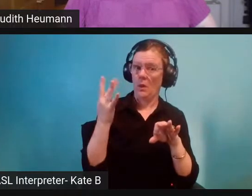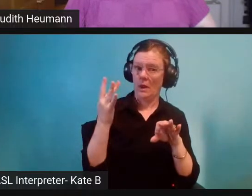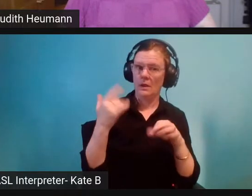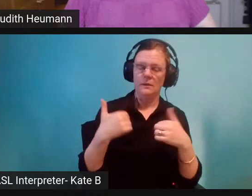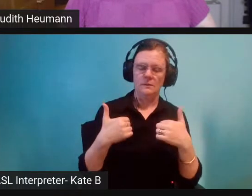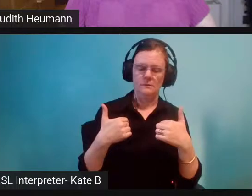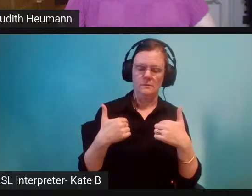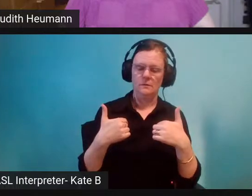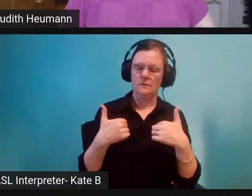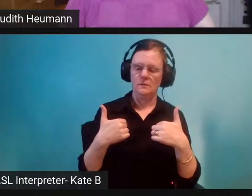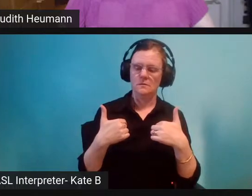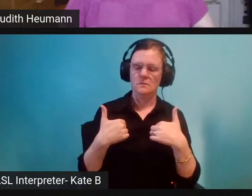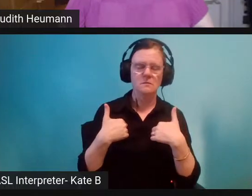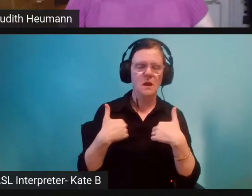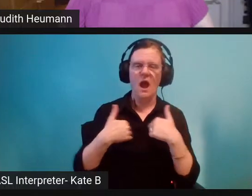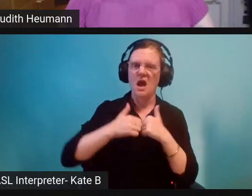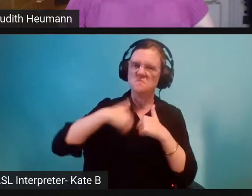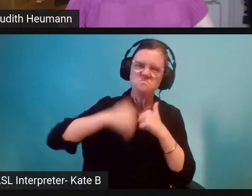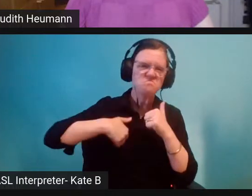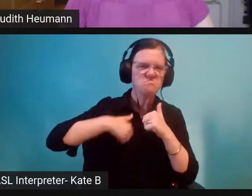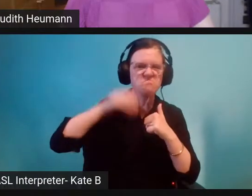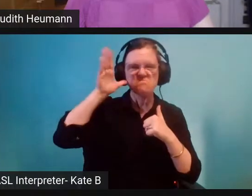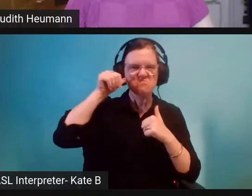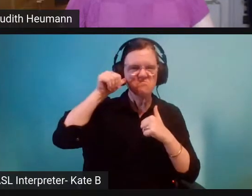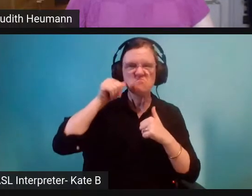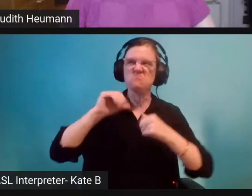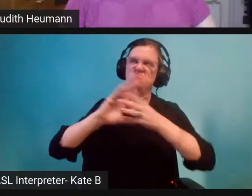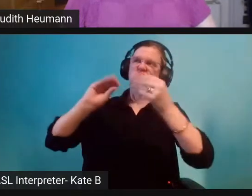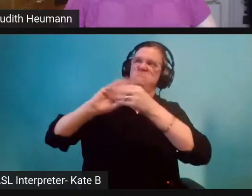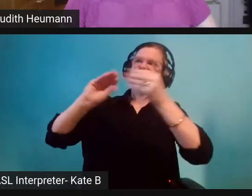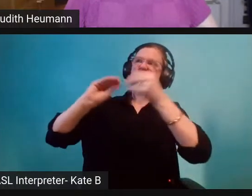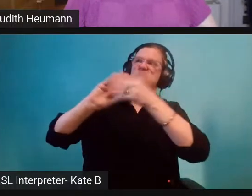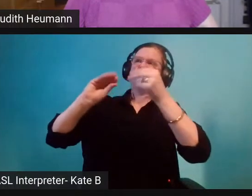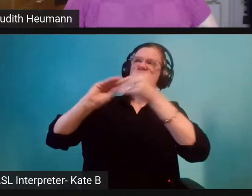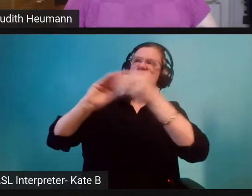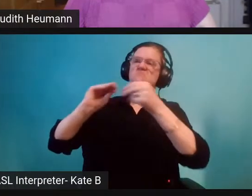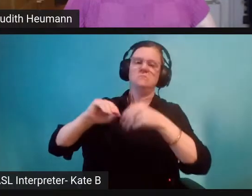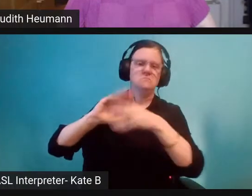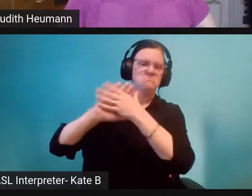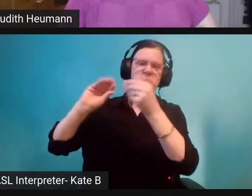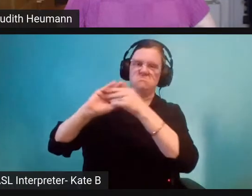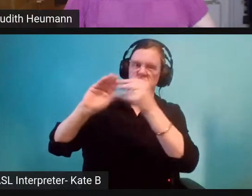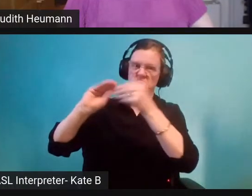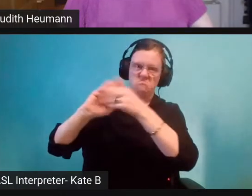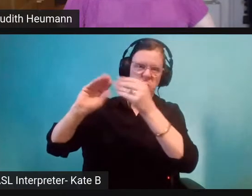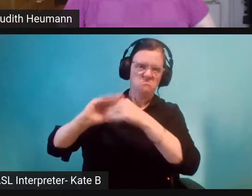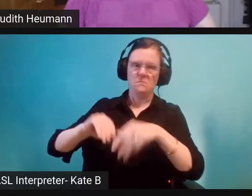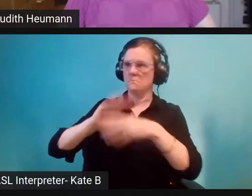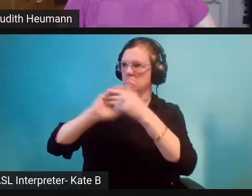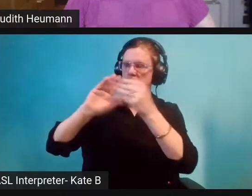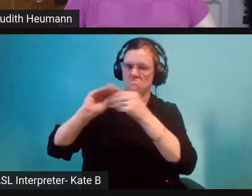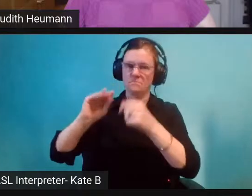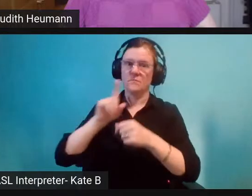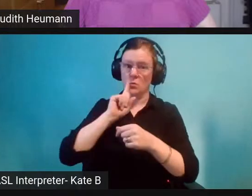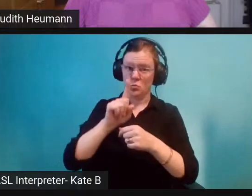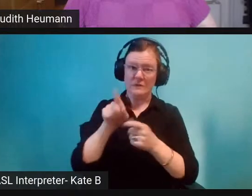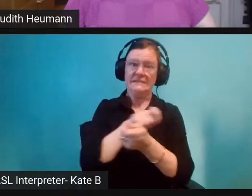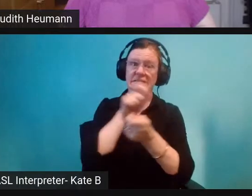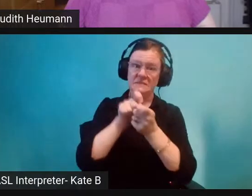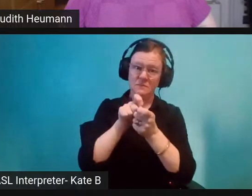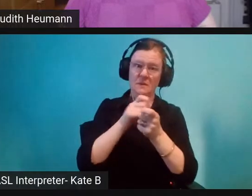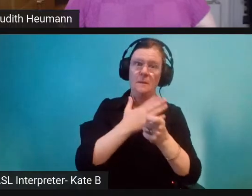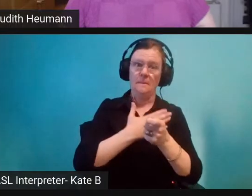I was rabid about telling stories, quite specifically broken down